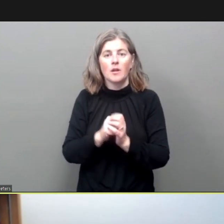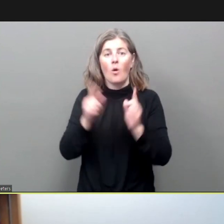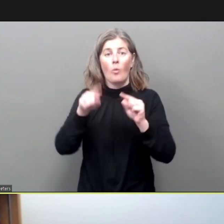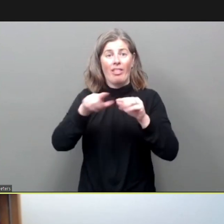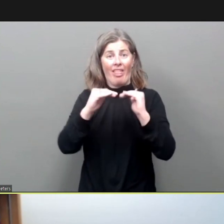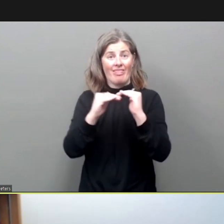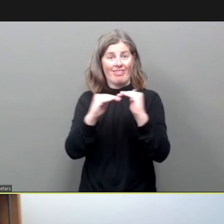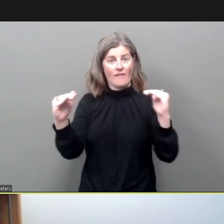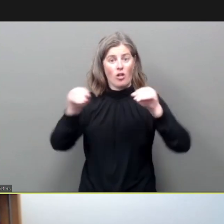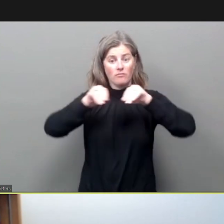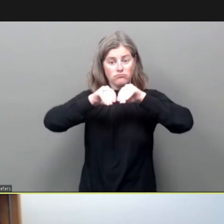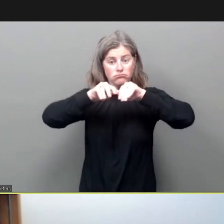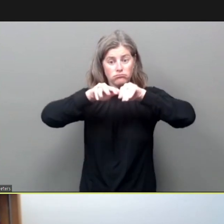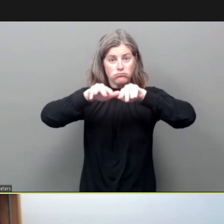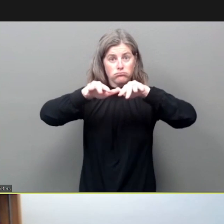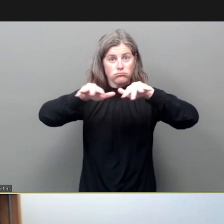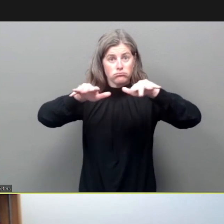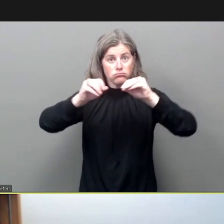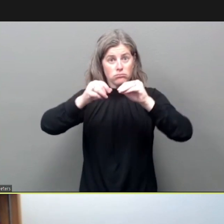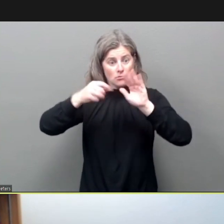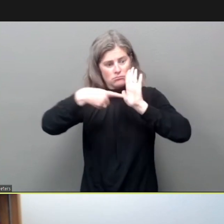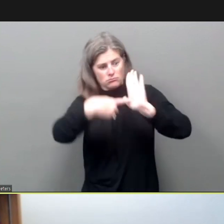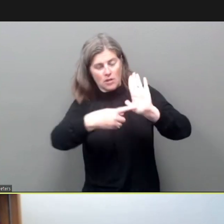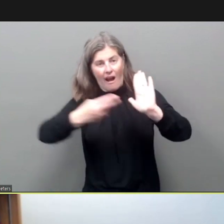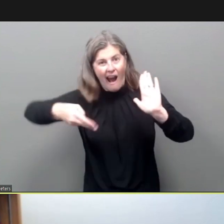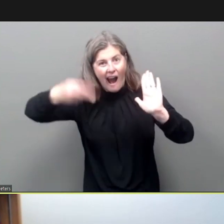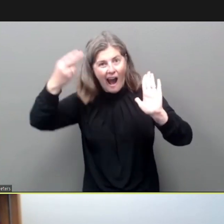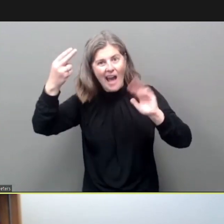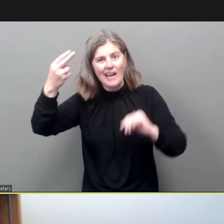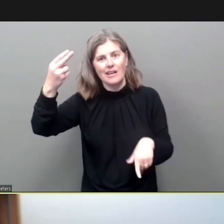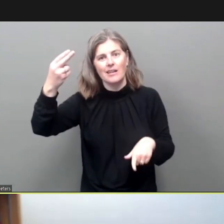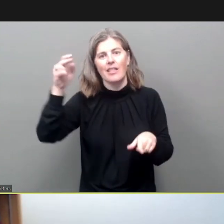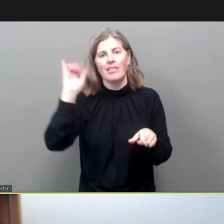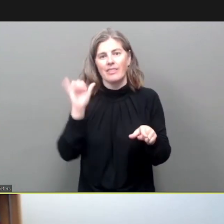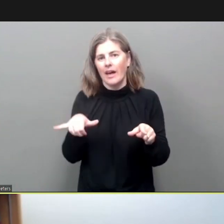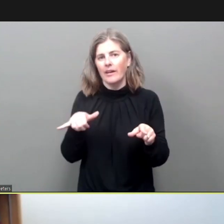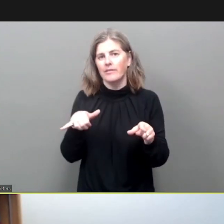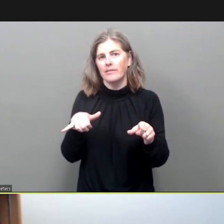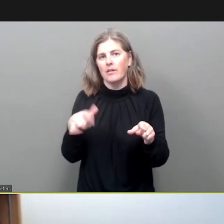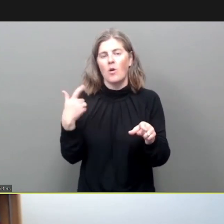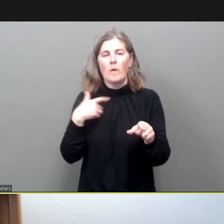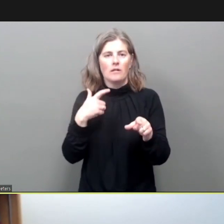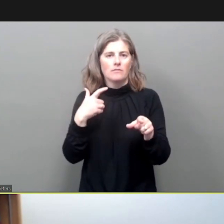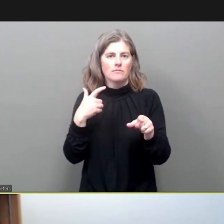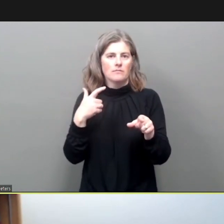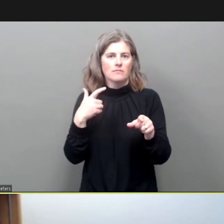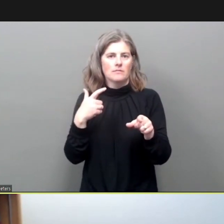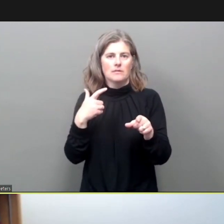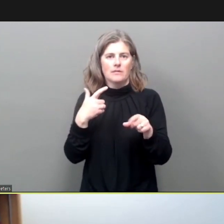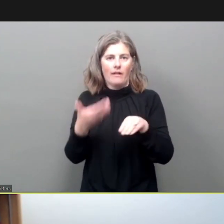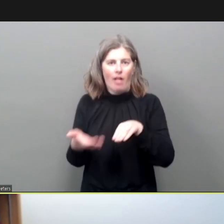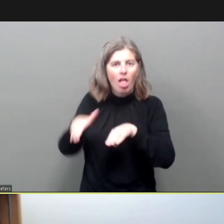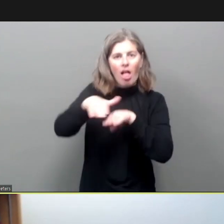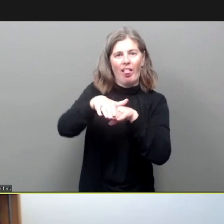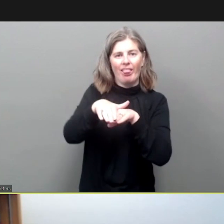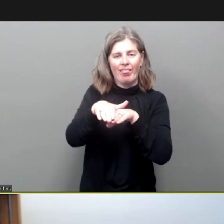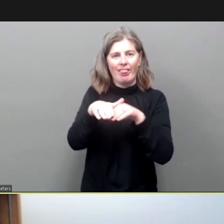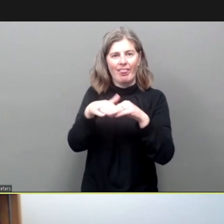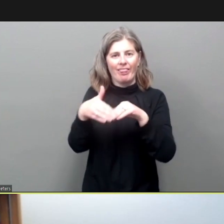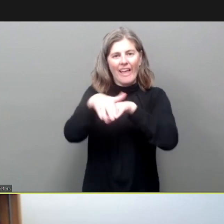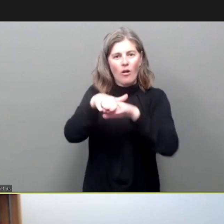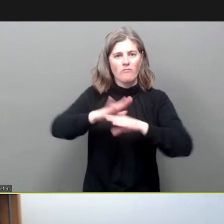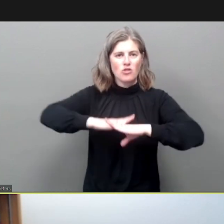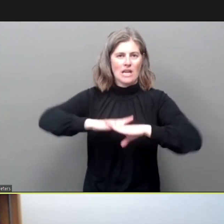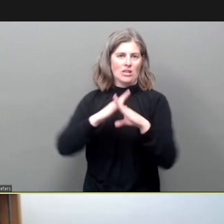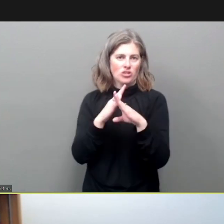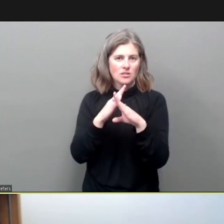of community transmission is high, that we add that extra layer of protection